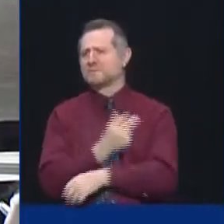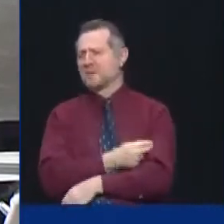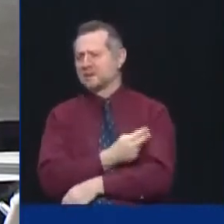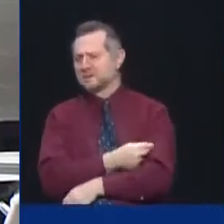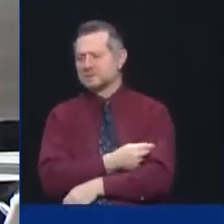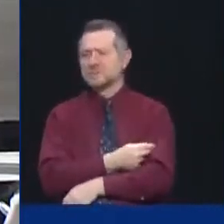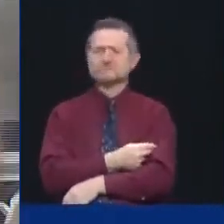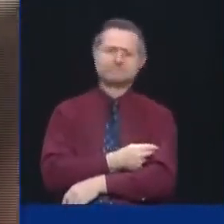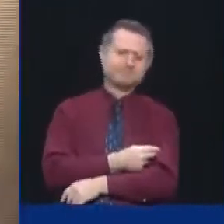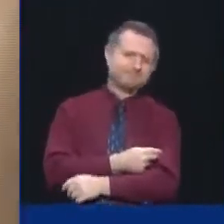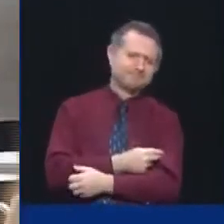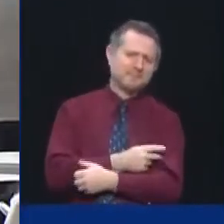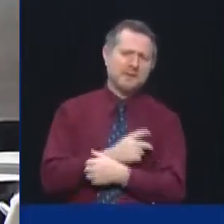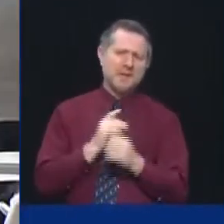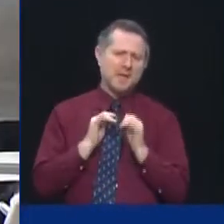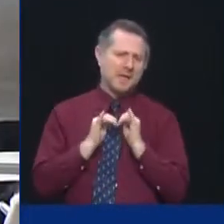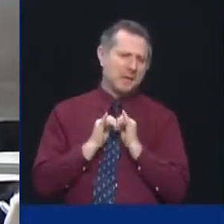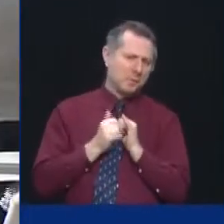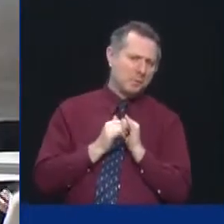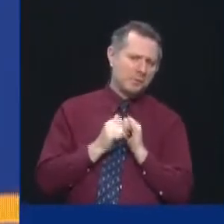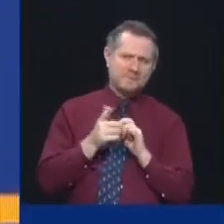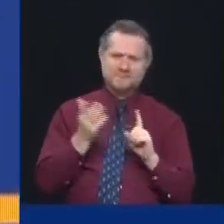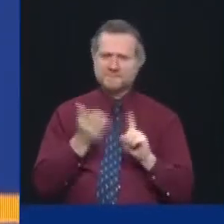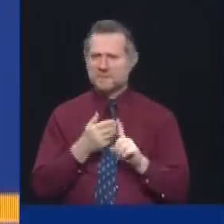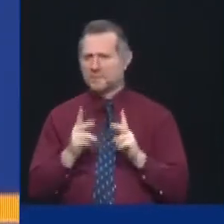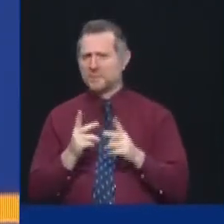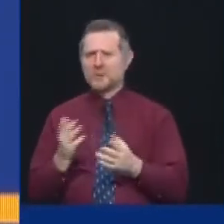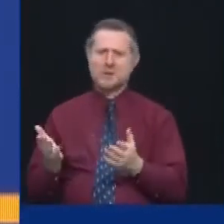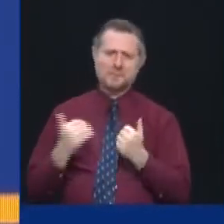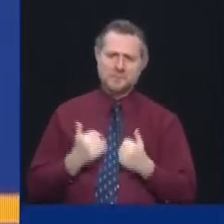Pre-COVID was yesterday. Tomorrow's different.